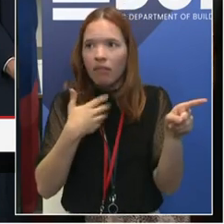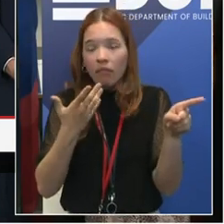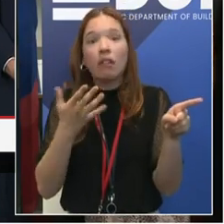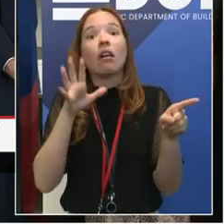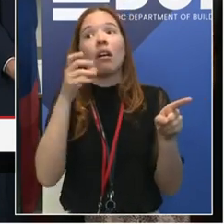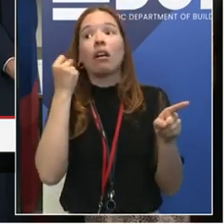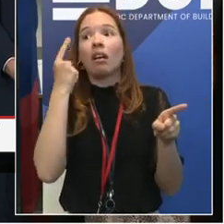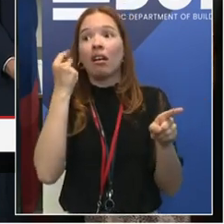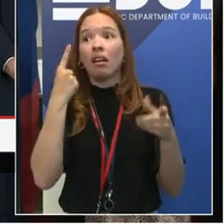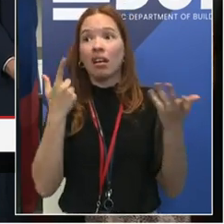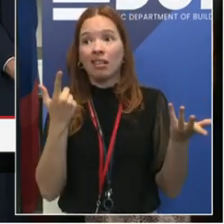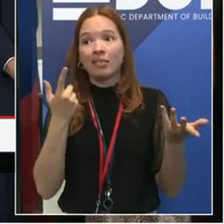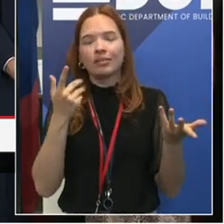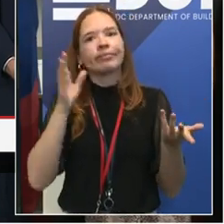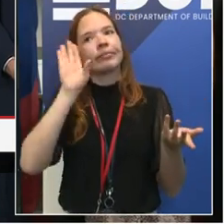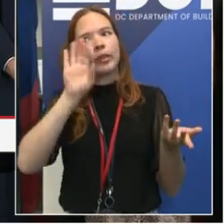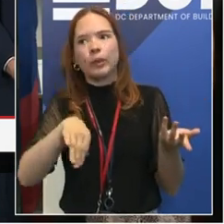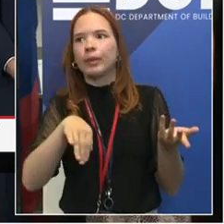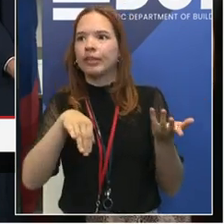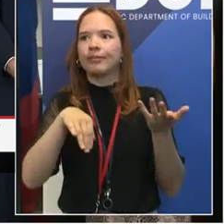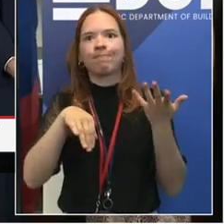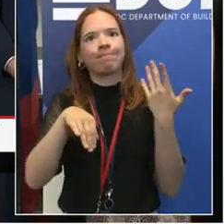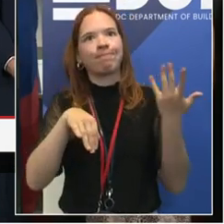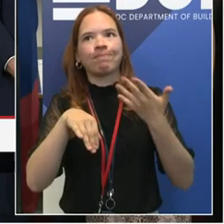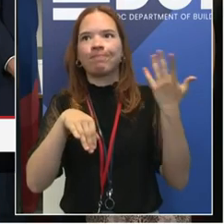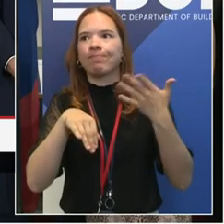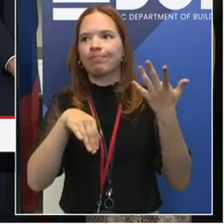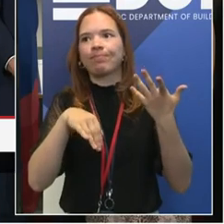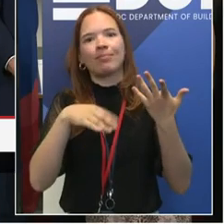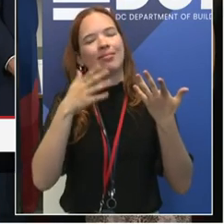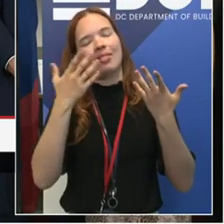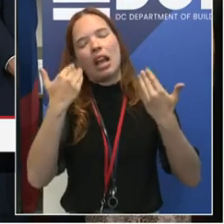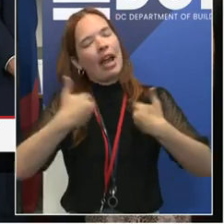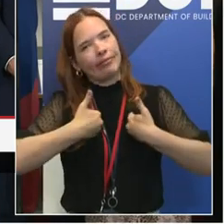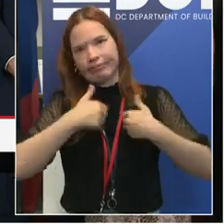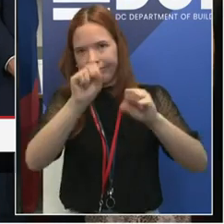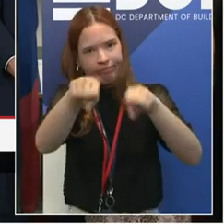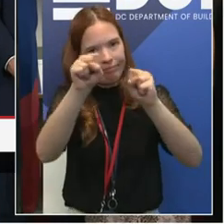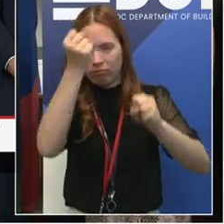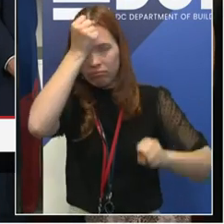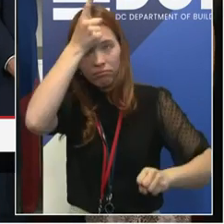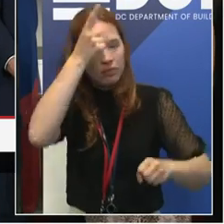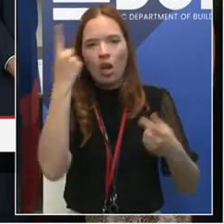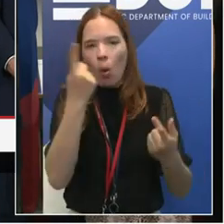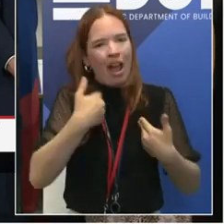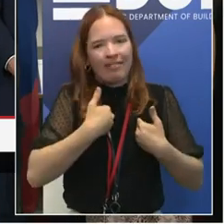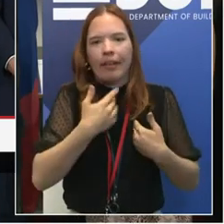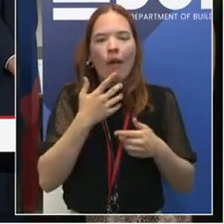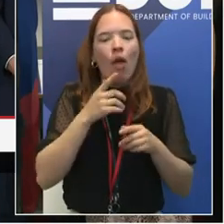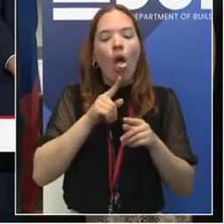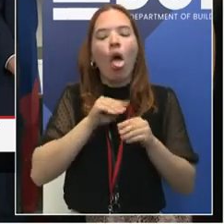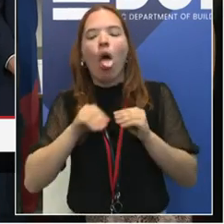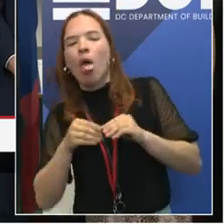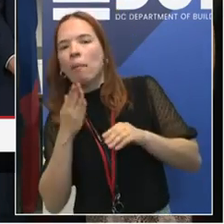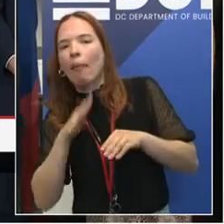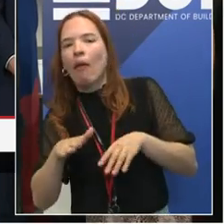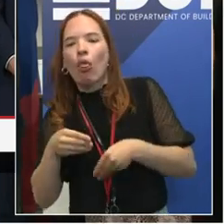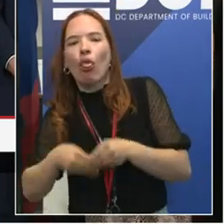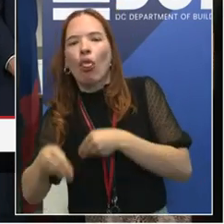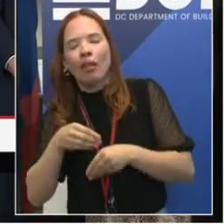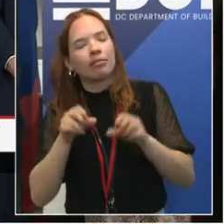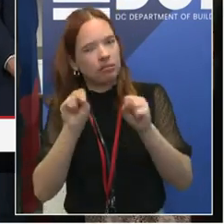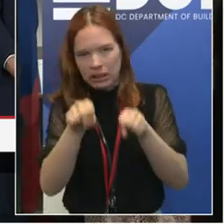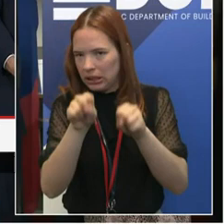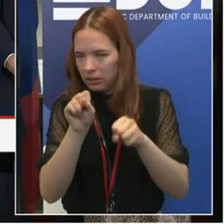always going to be lawbreakers and scofflaws, and the vast majority of the people who come to do business in the district, they do what